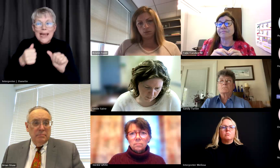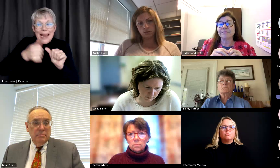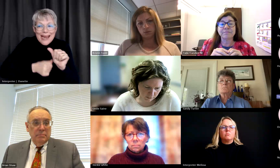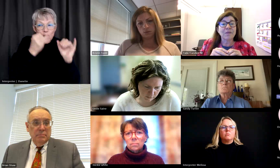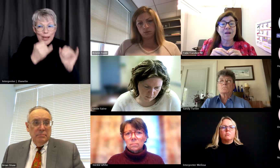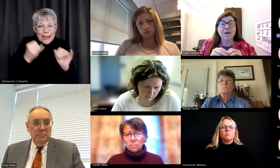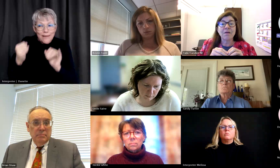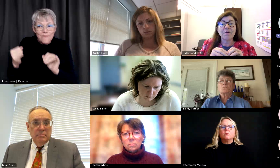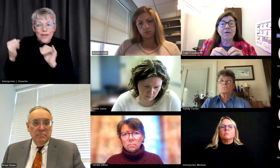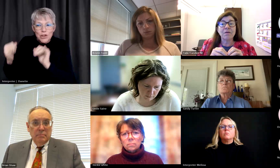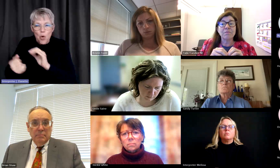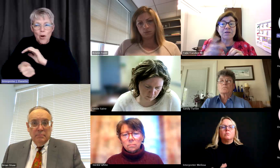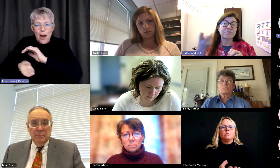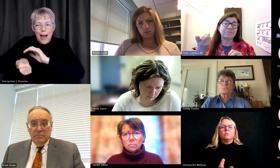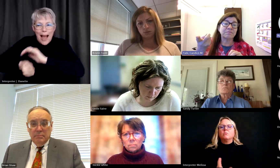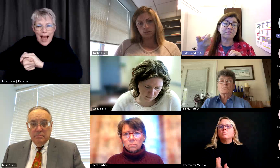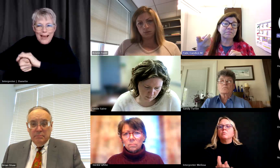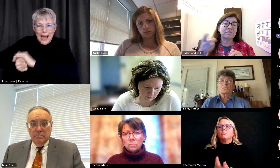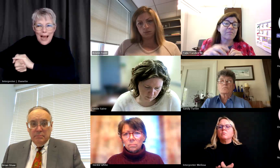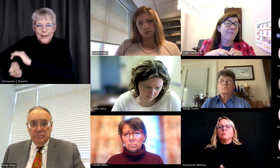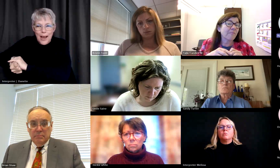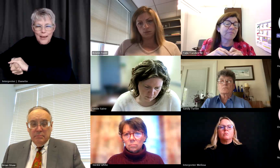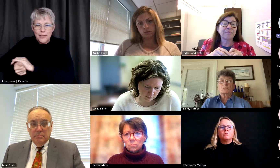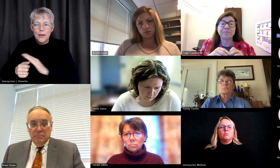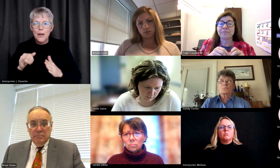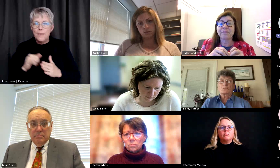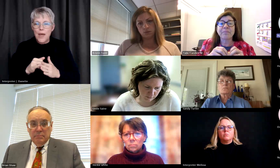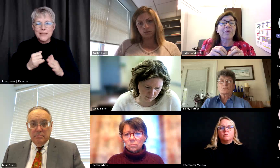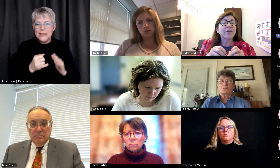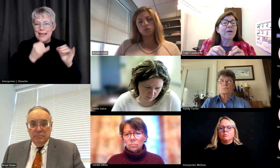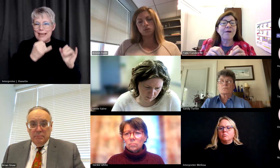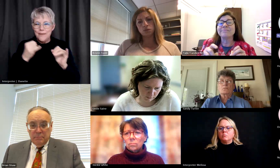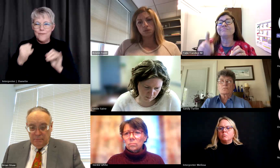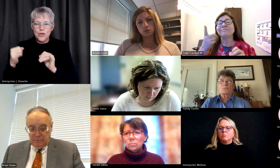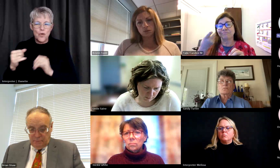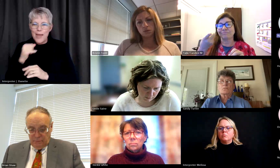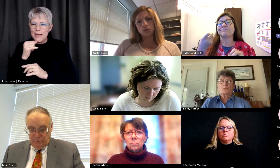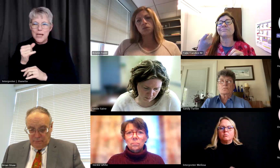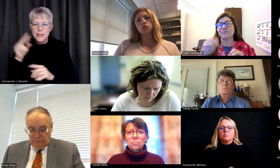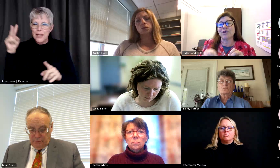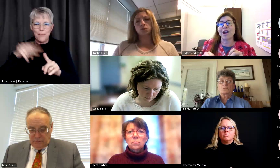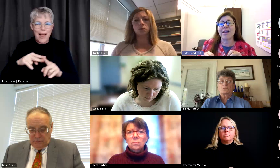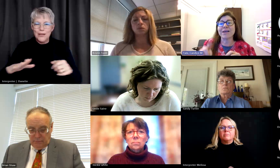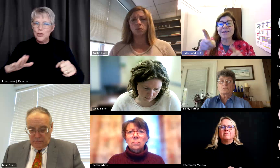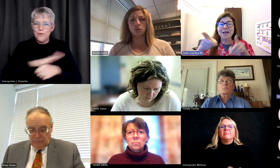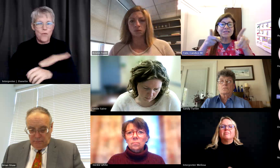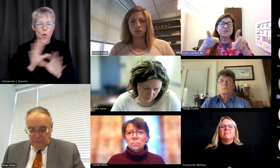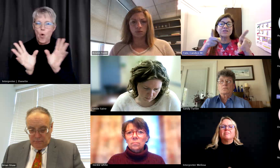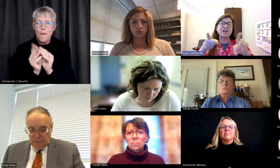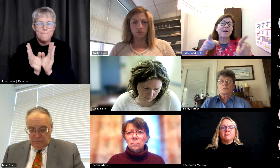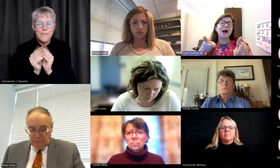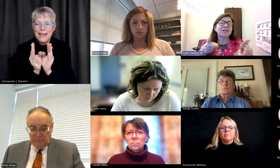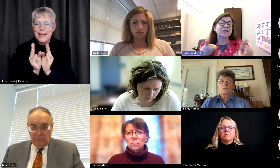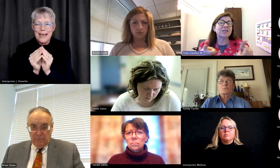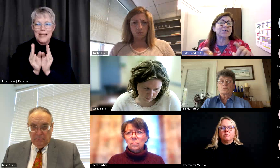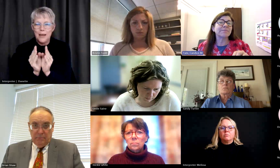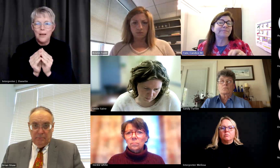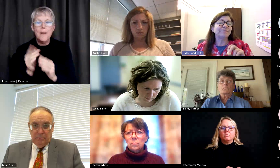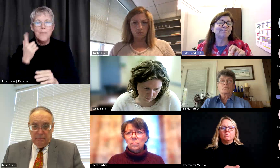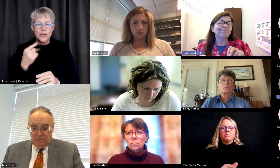help. those settings are all just individual. That doesn't apply to the entire meeting. Right, because I can still see your